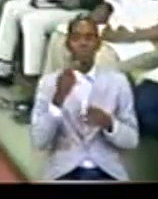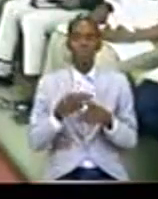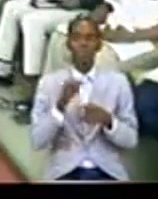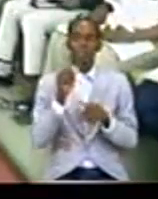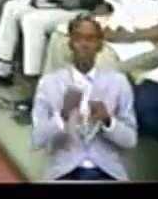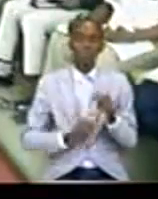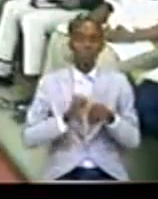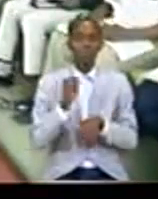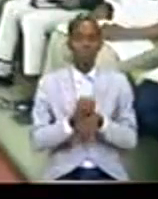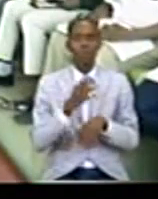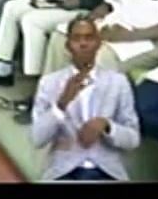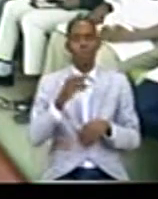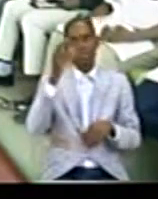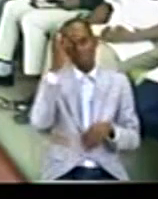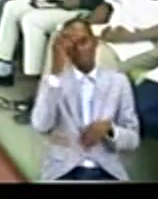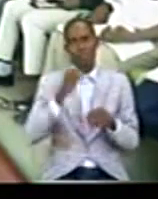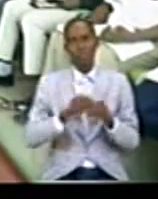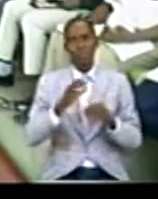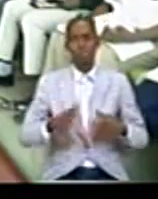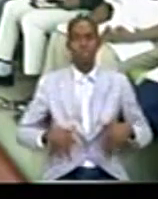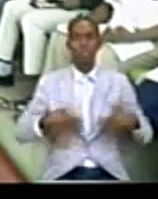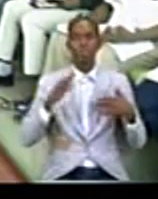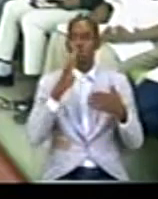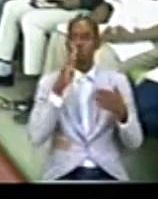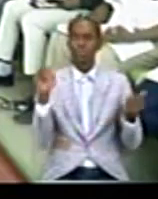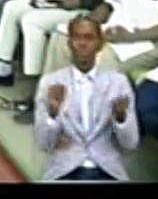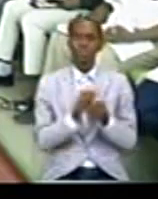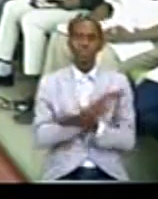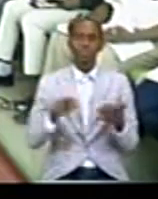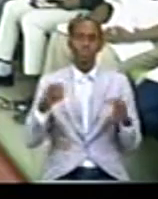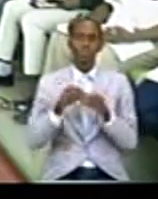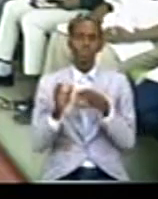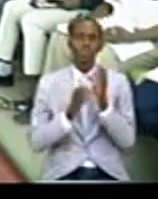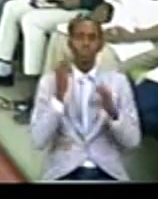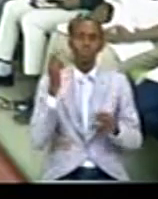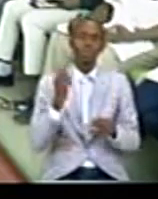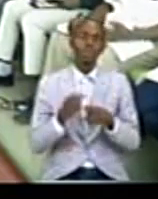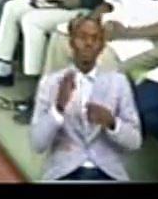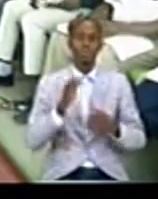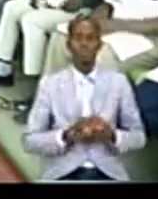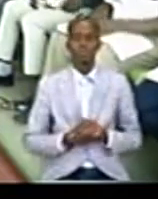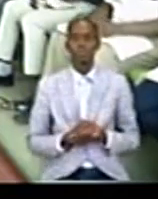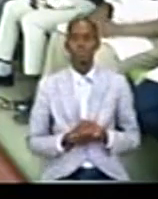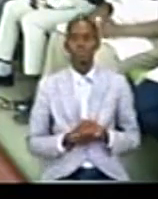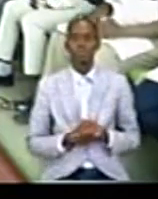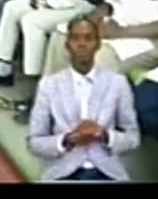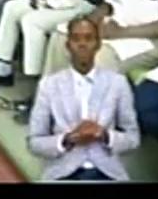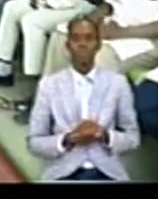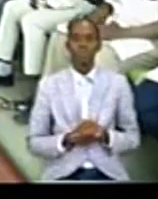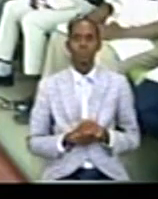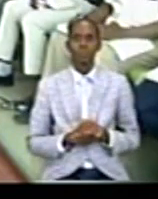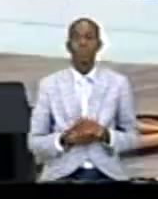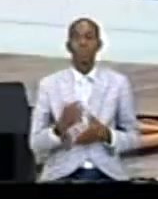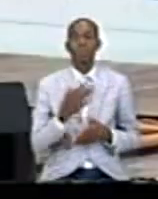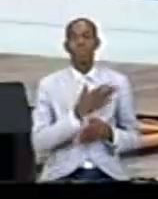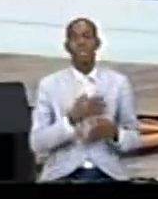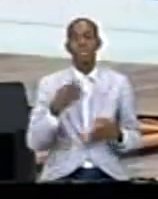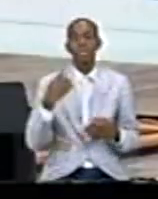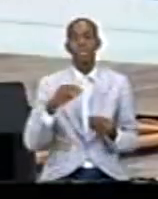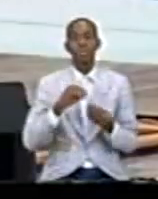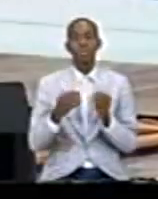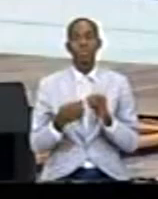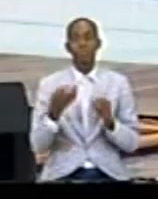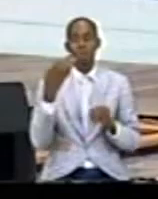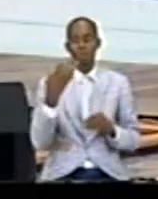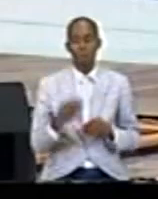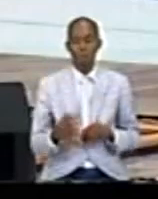work of the devil in your life destroyed in Jesus' name. And the number of